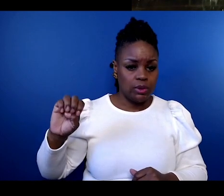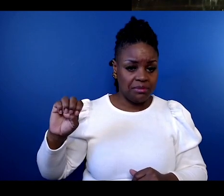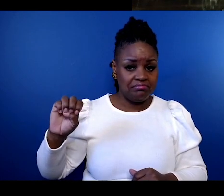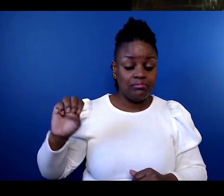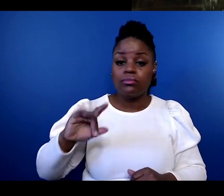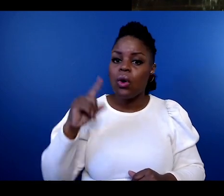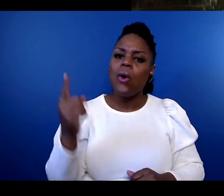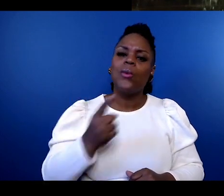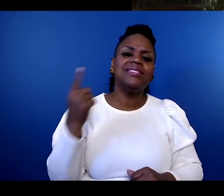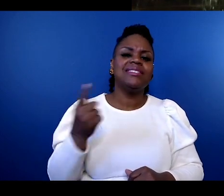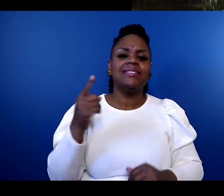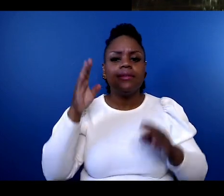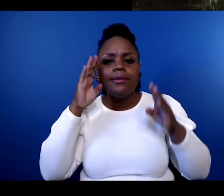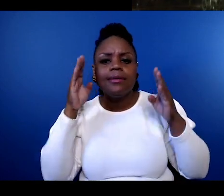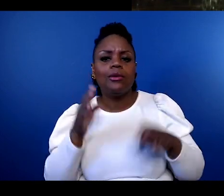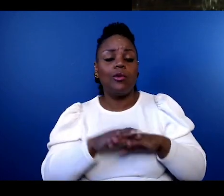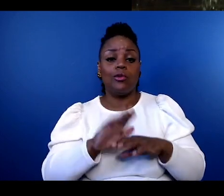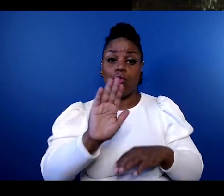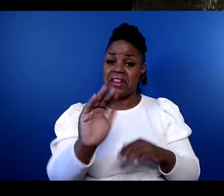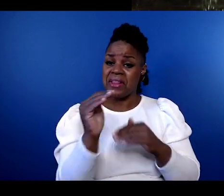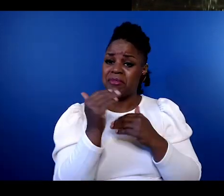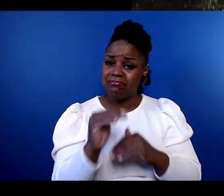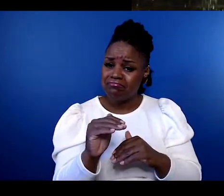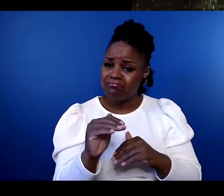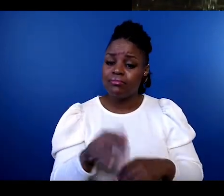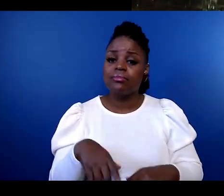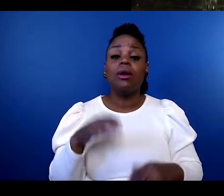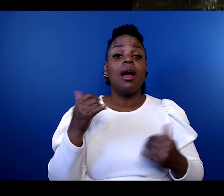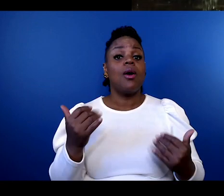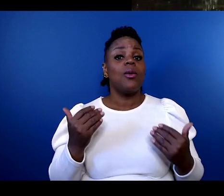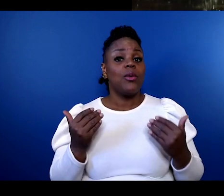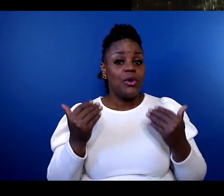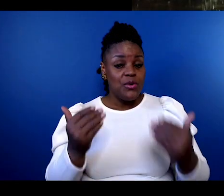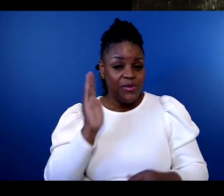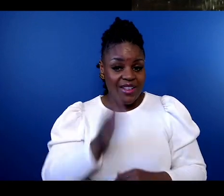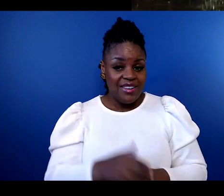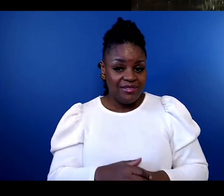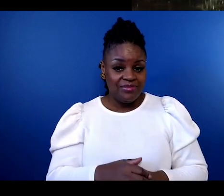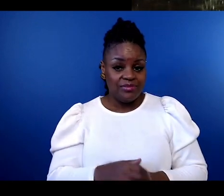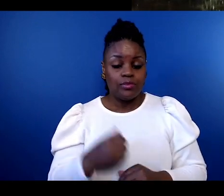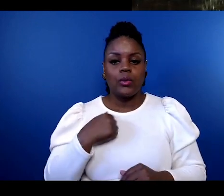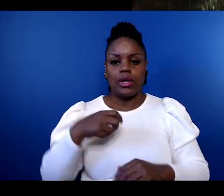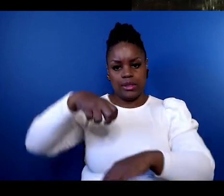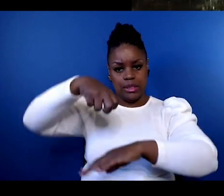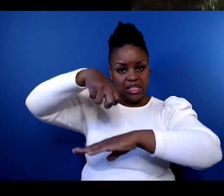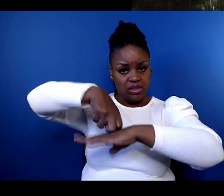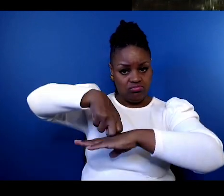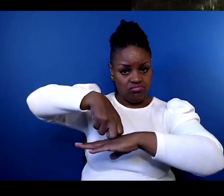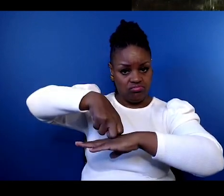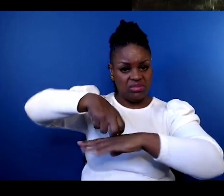limits. So we're going to go ahead and get started. We're going to begin seated. You can come into Indian style or